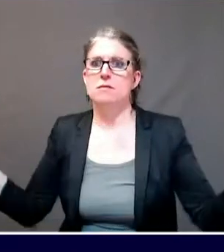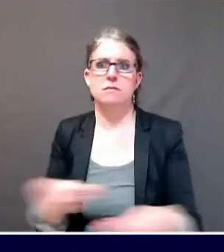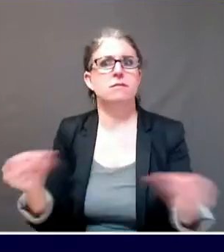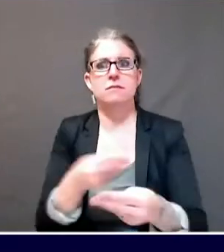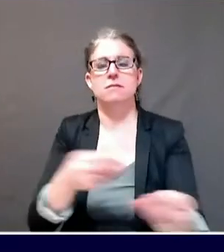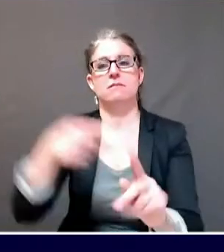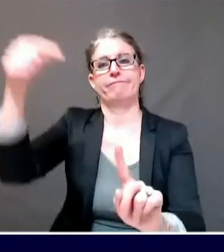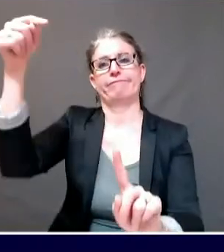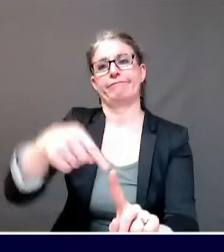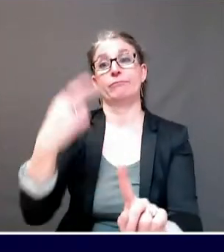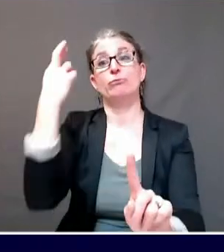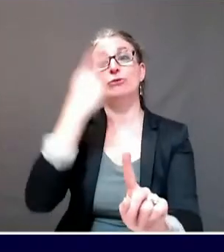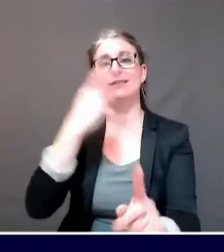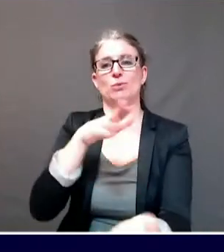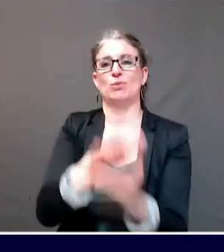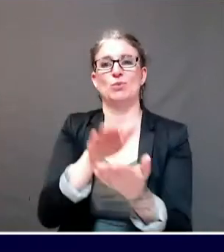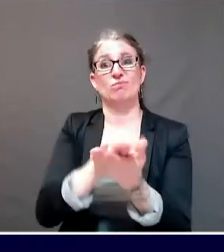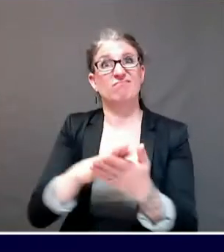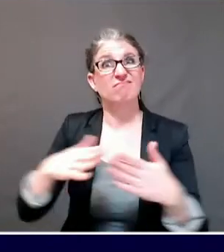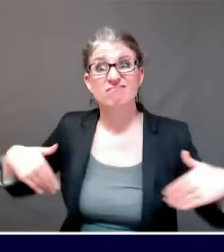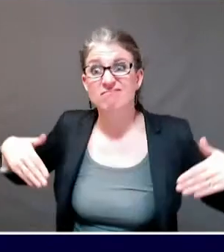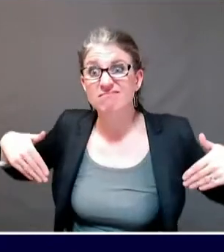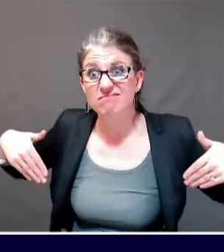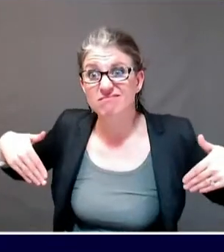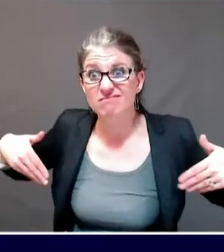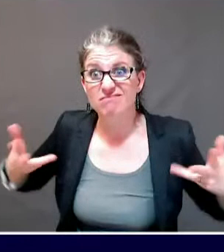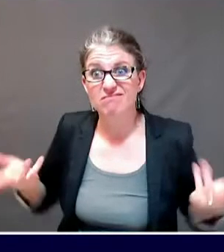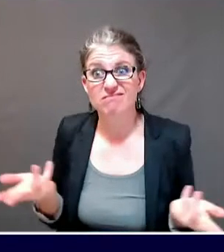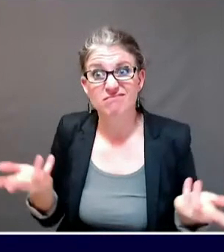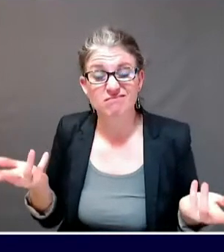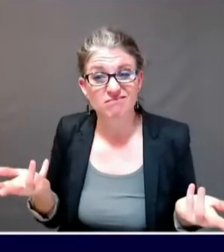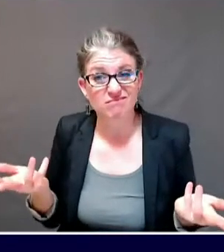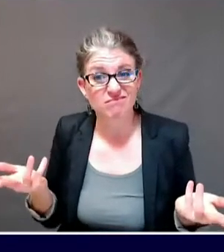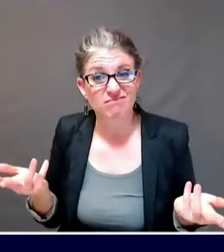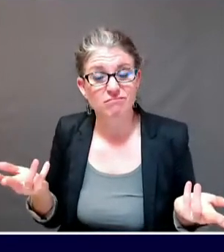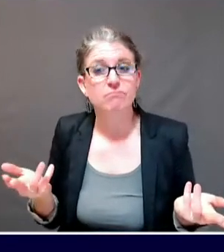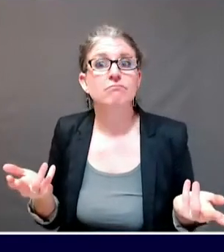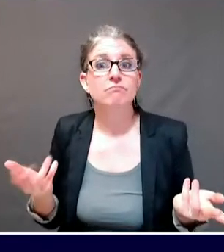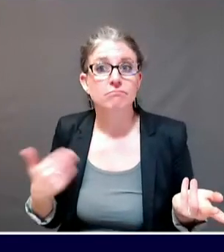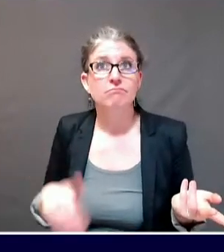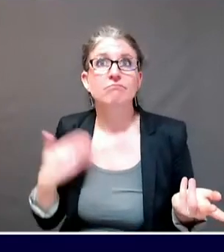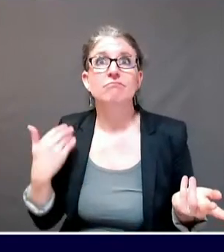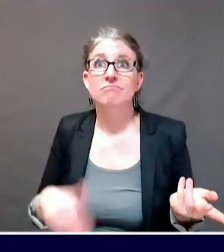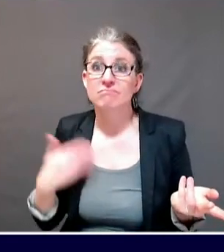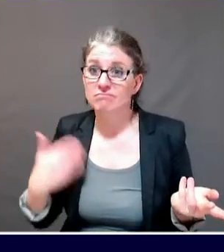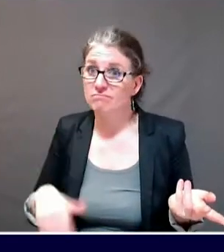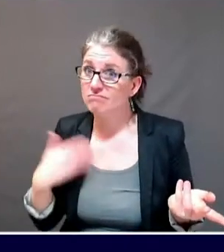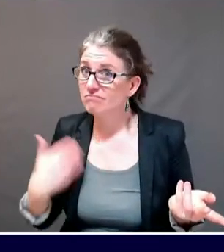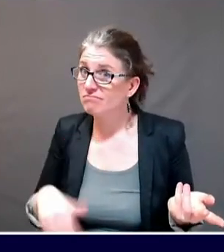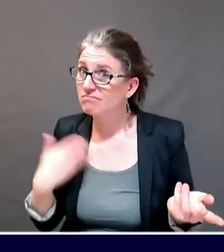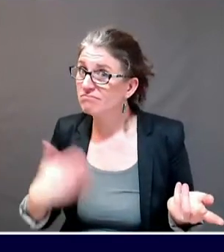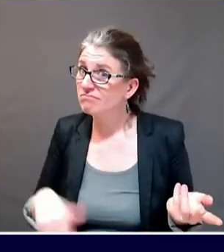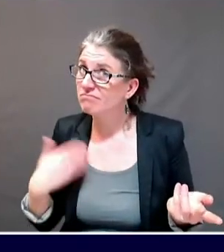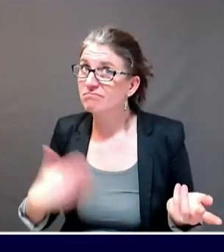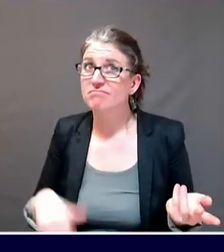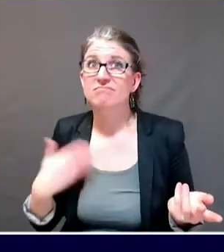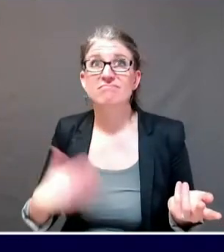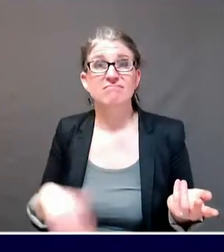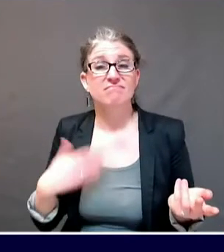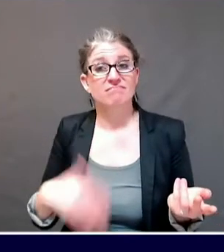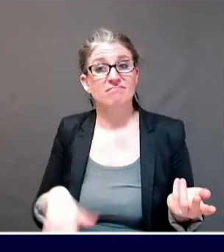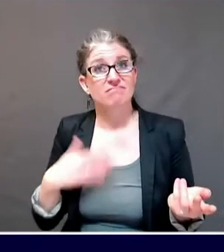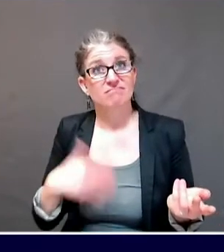of COVID-19 in schools? The answer to that, thankfully, has thus far been no. Have there been some cases